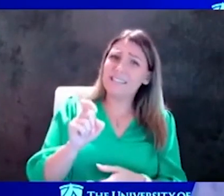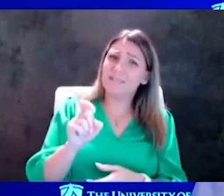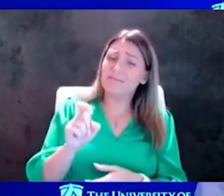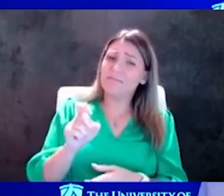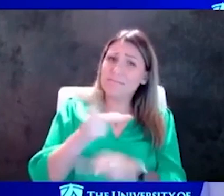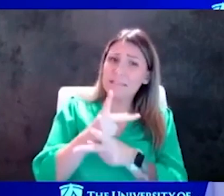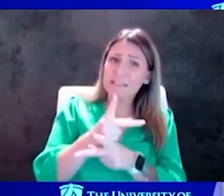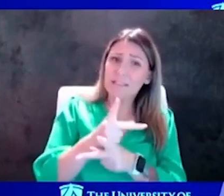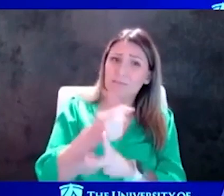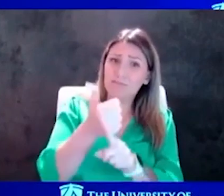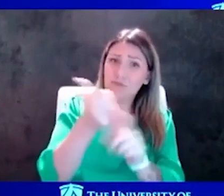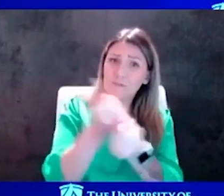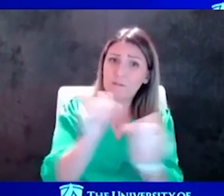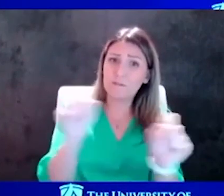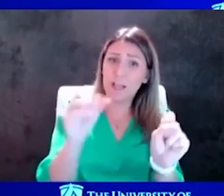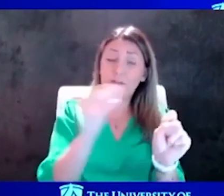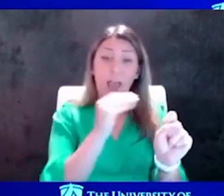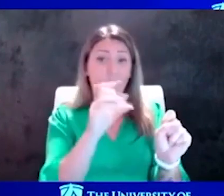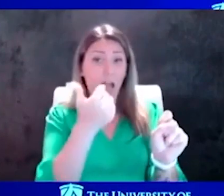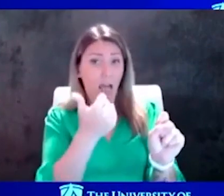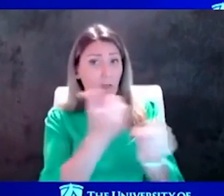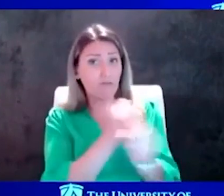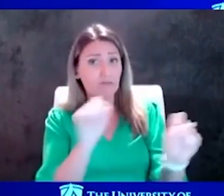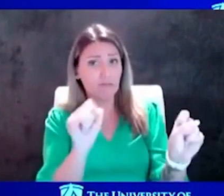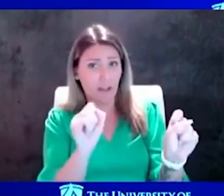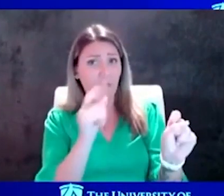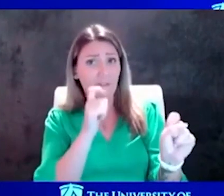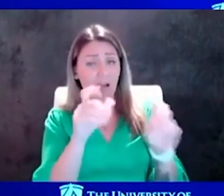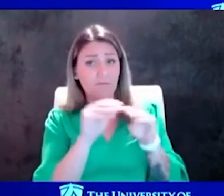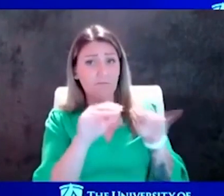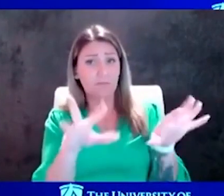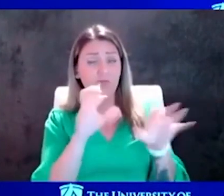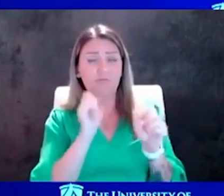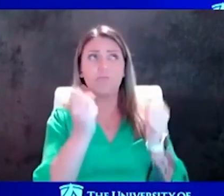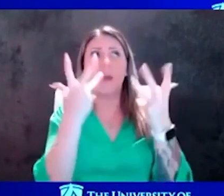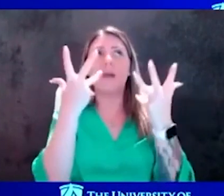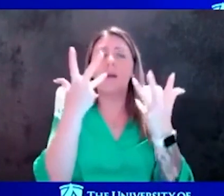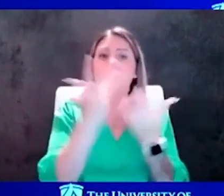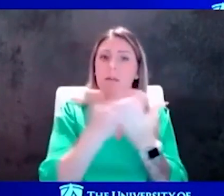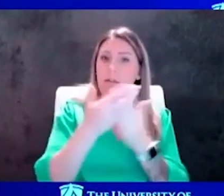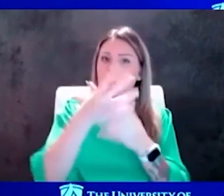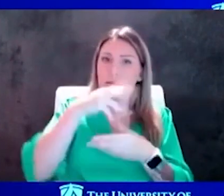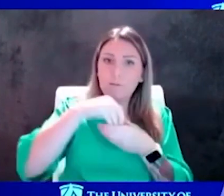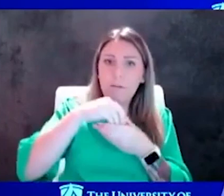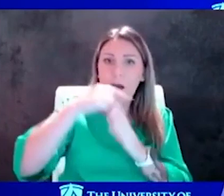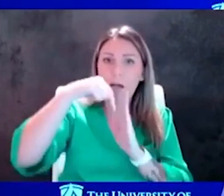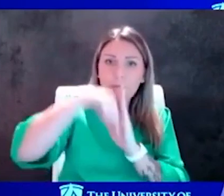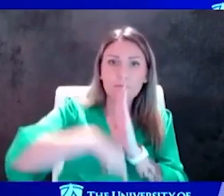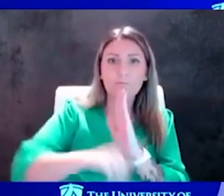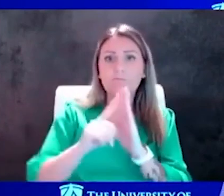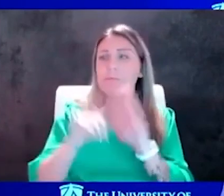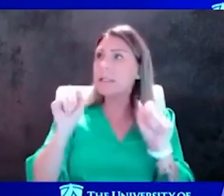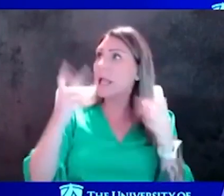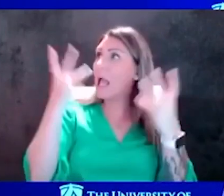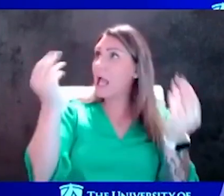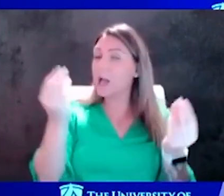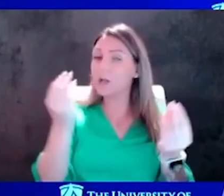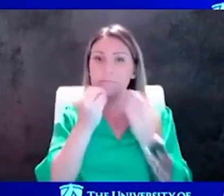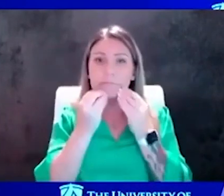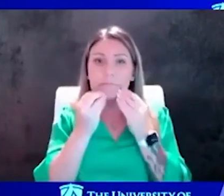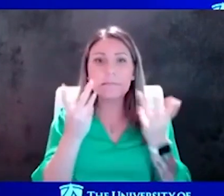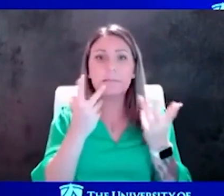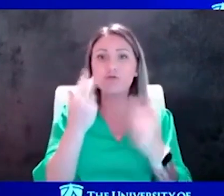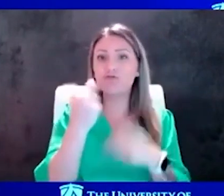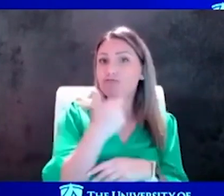don't spread it to them. So I think there's a lot of details to really understand if you're talking about, can I go out to eat and to a restaurant